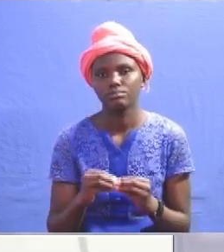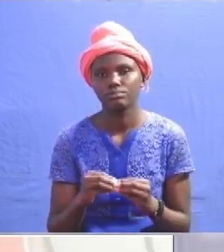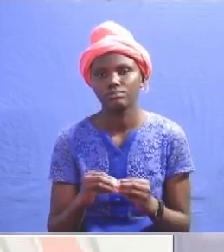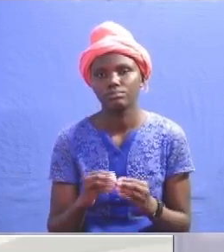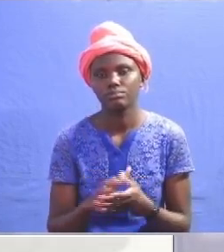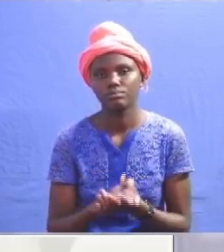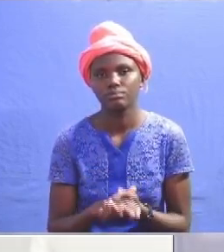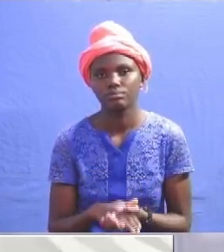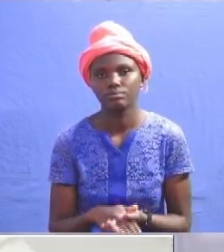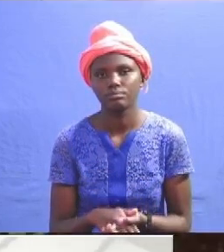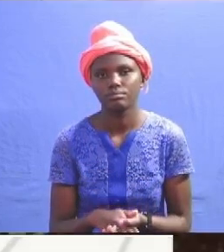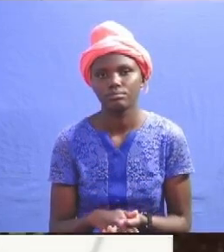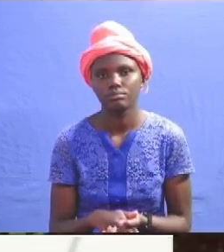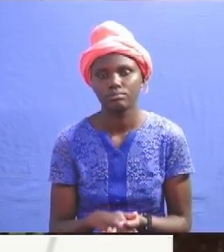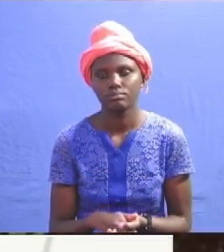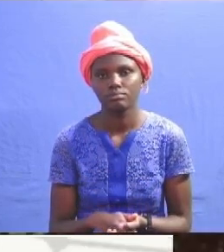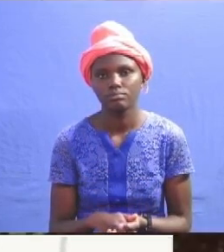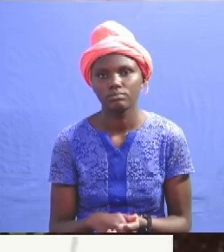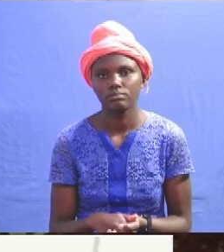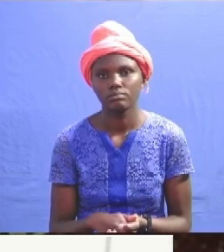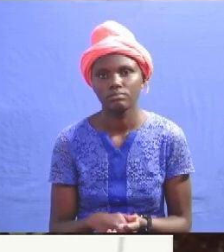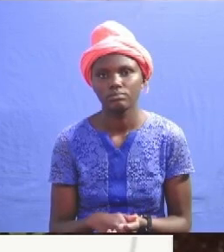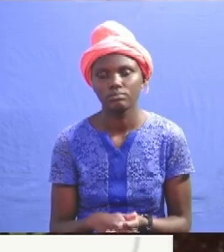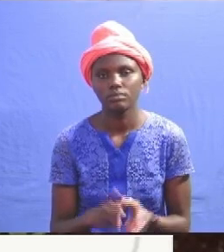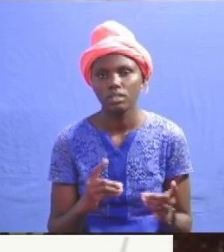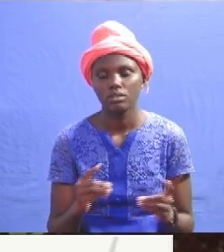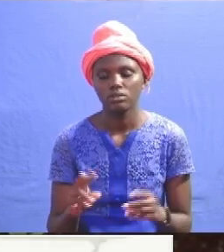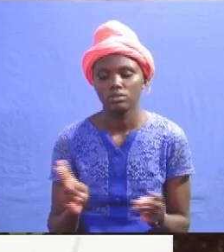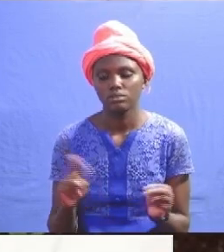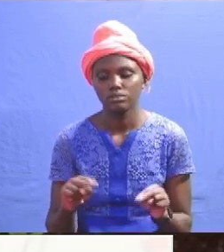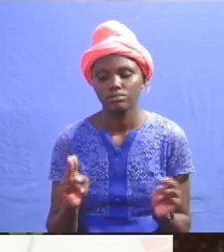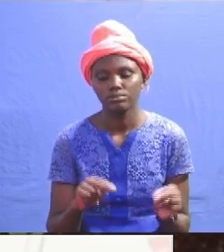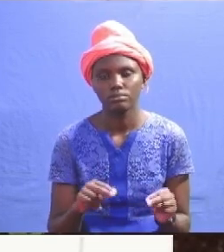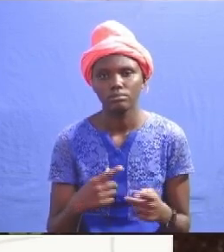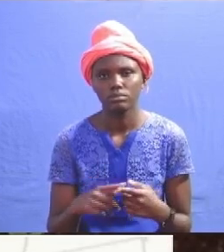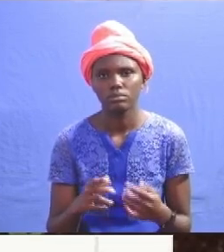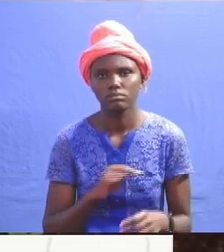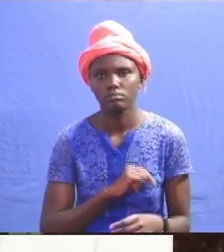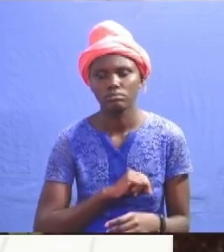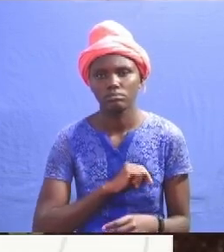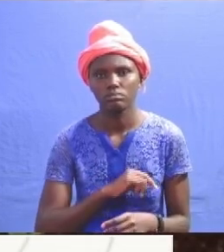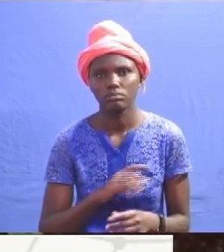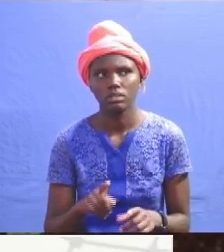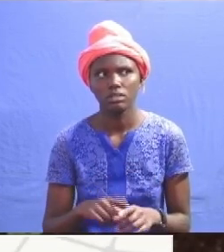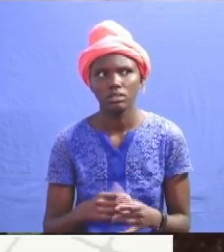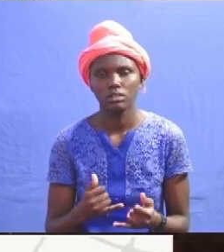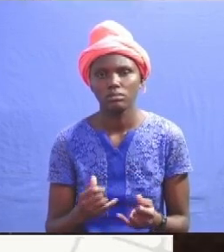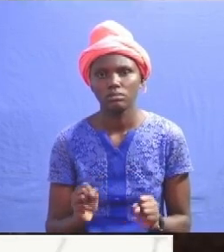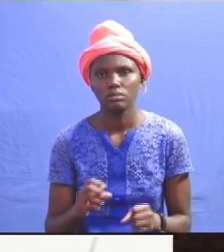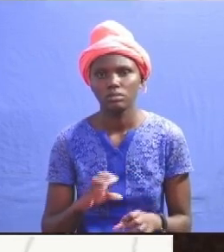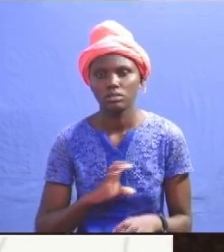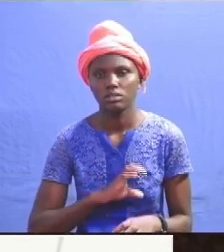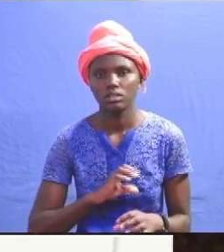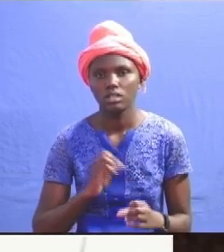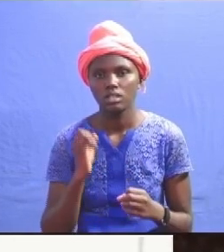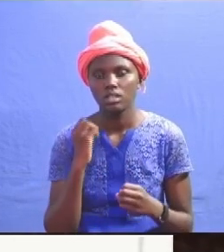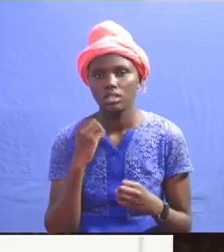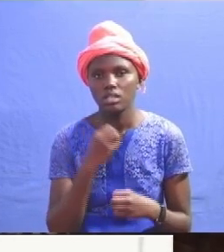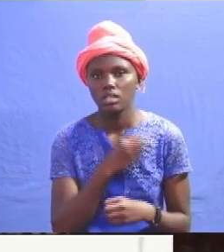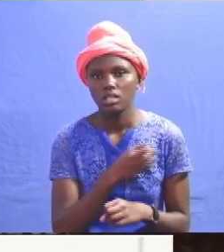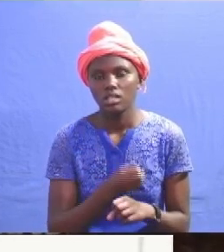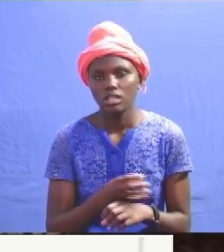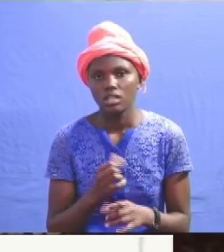following report. Doing it naturally. And let me explain how it all began. For years, the